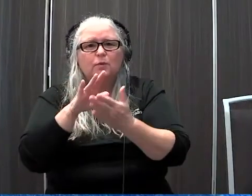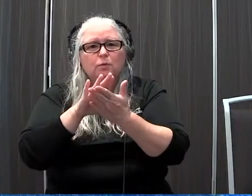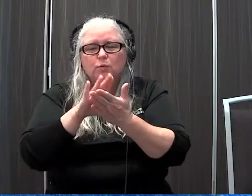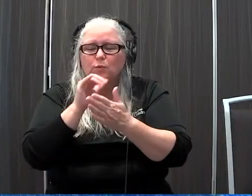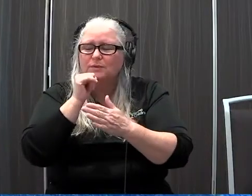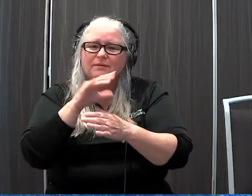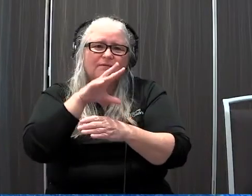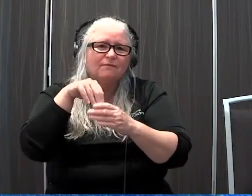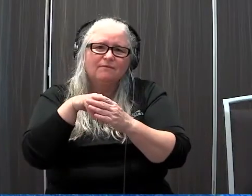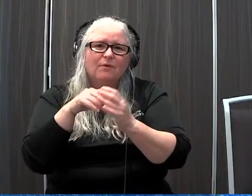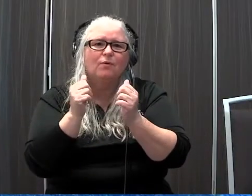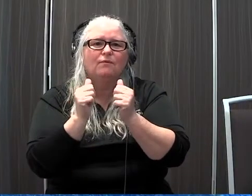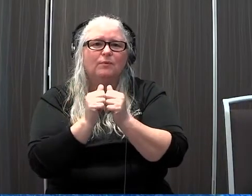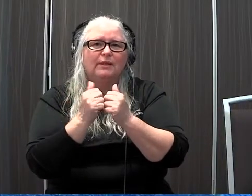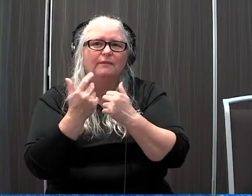involved in